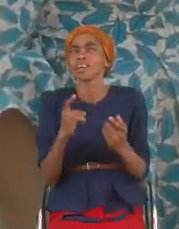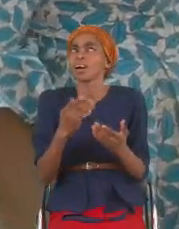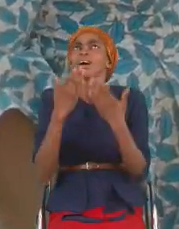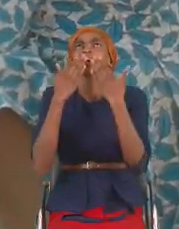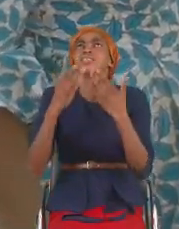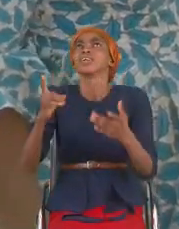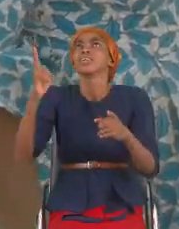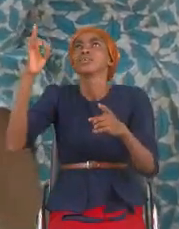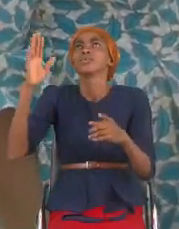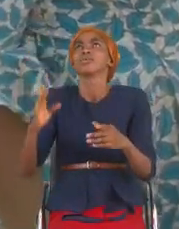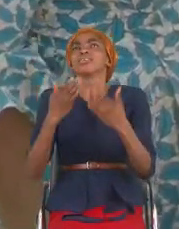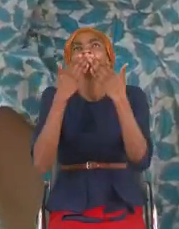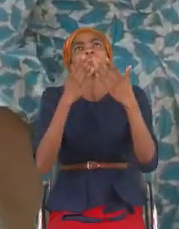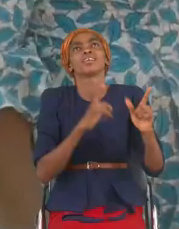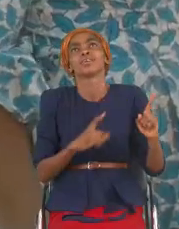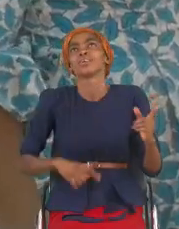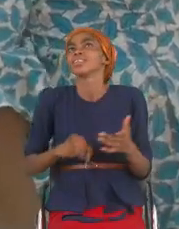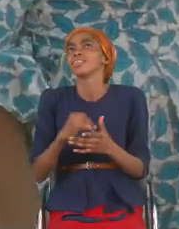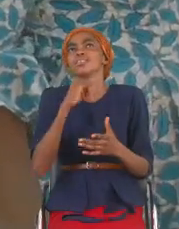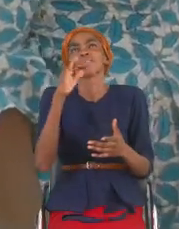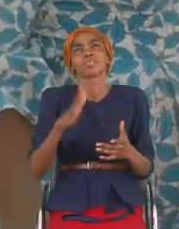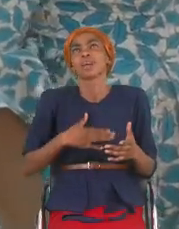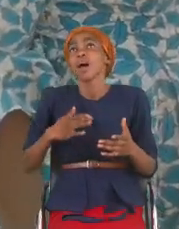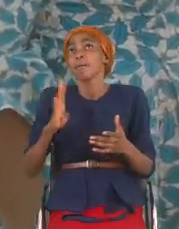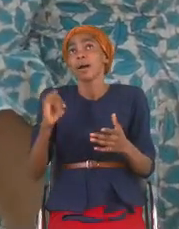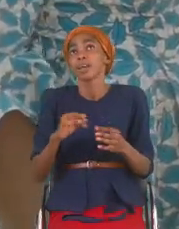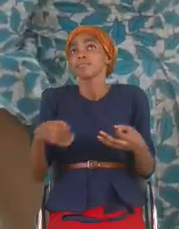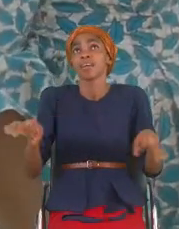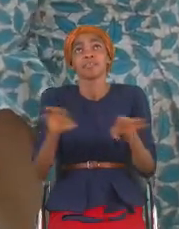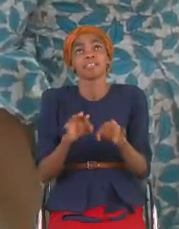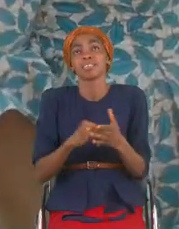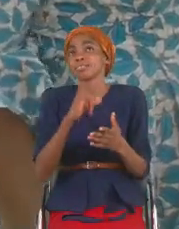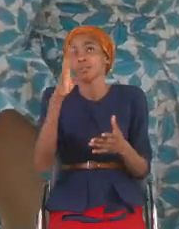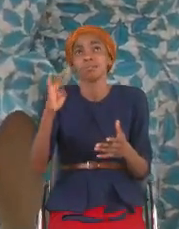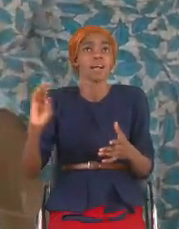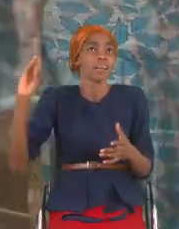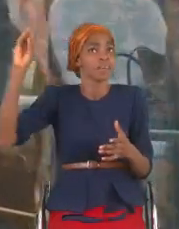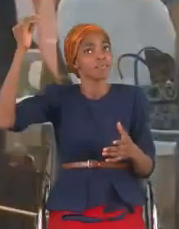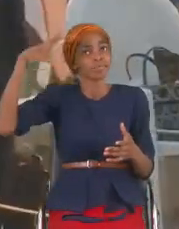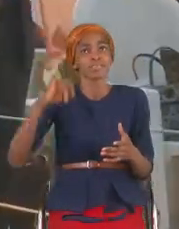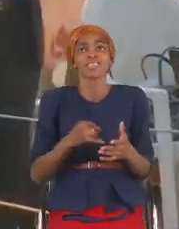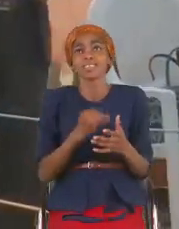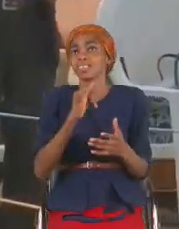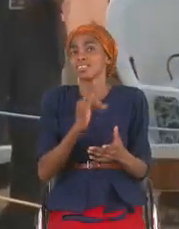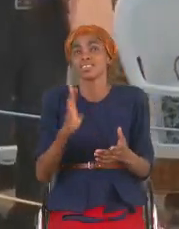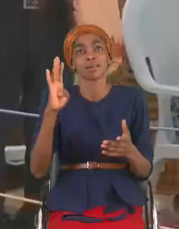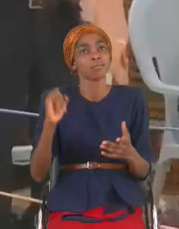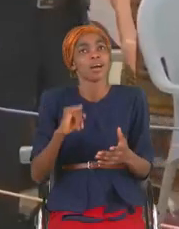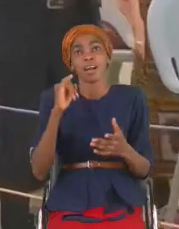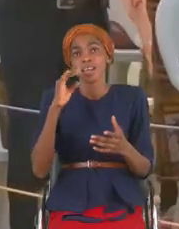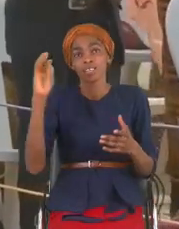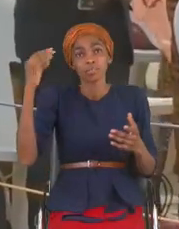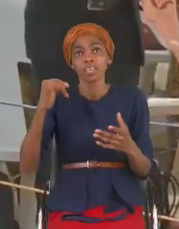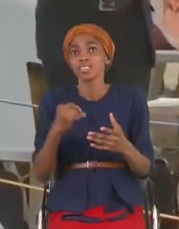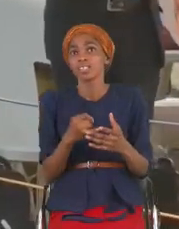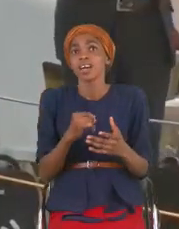you, Lord. It's not by merit, it's by mercy, it's by grace, and it is coming to everyone. The